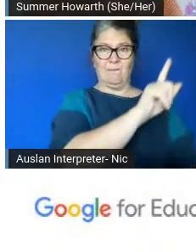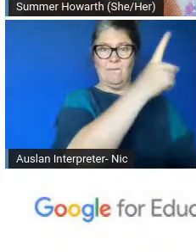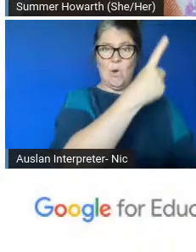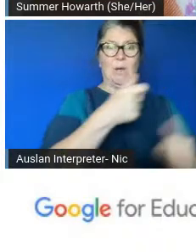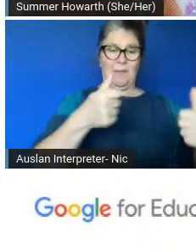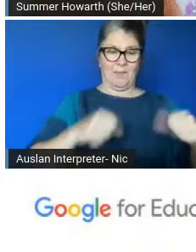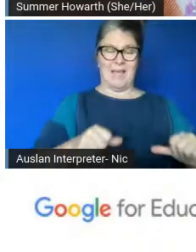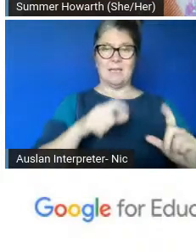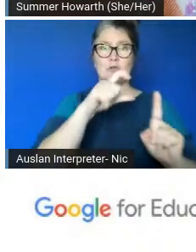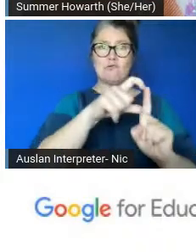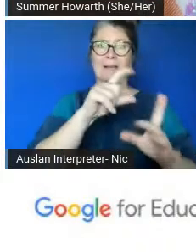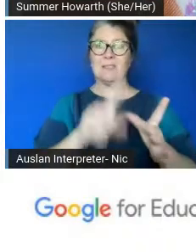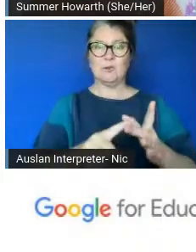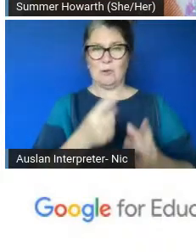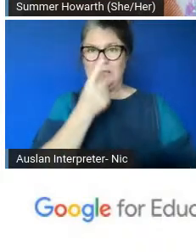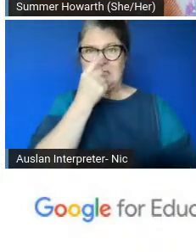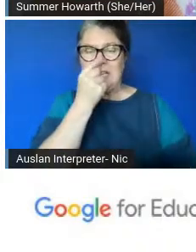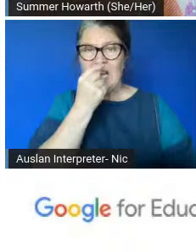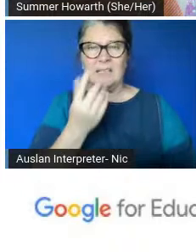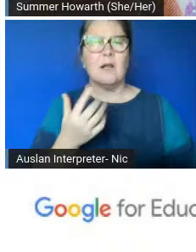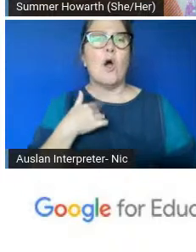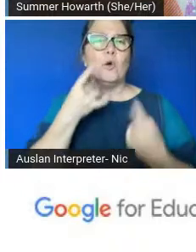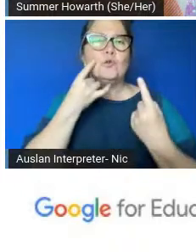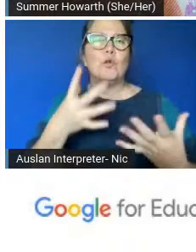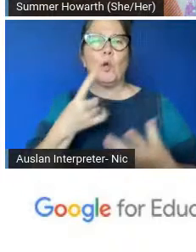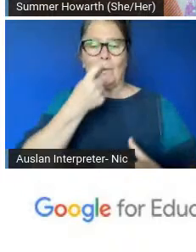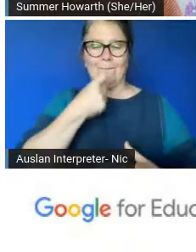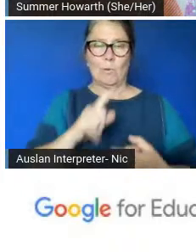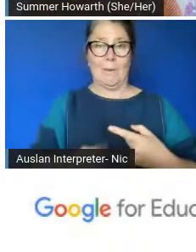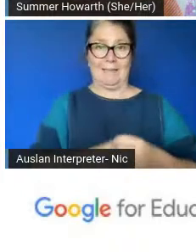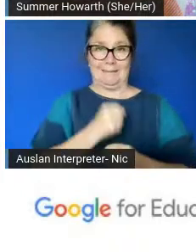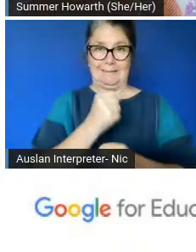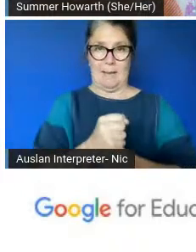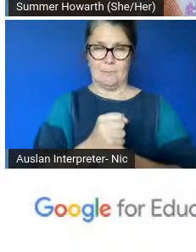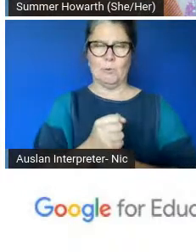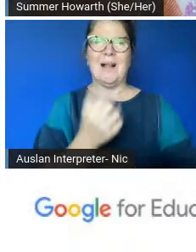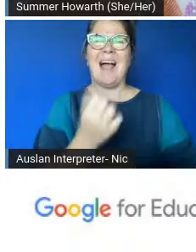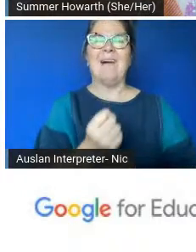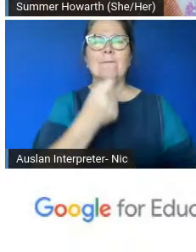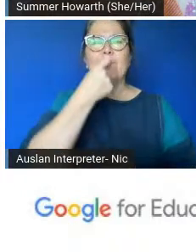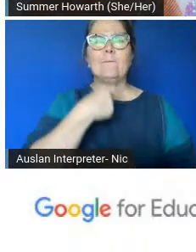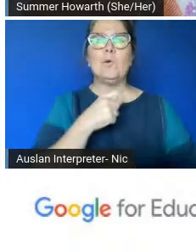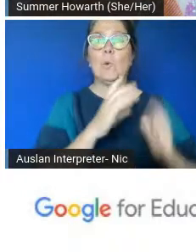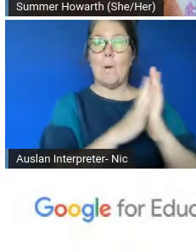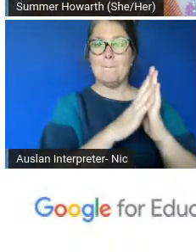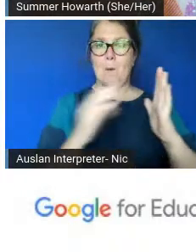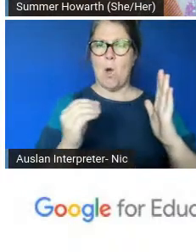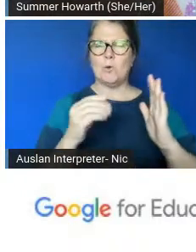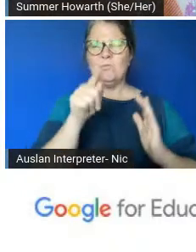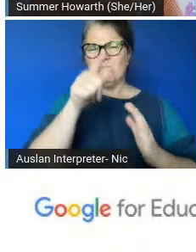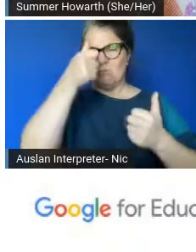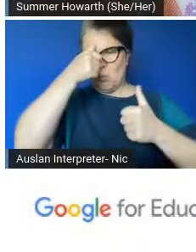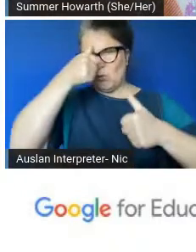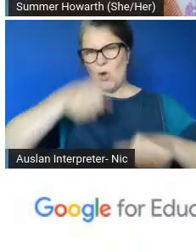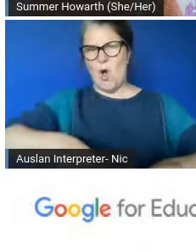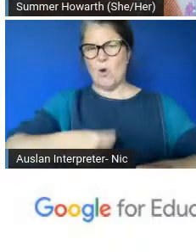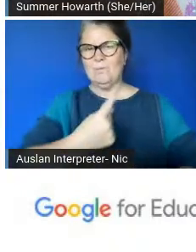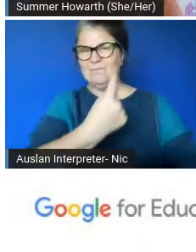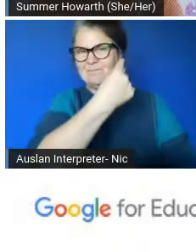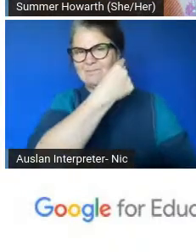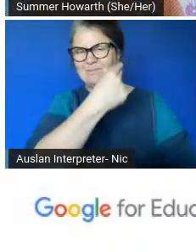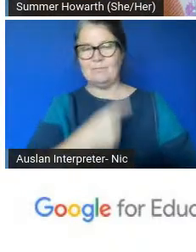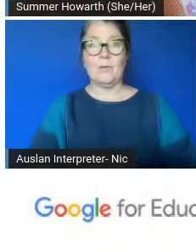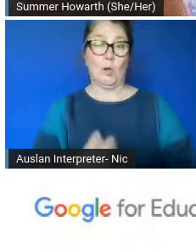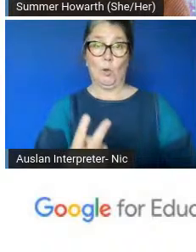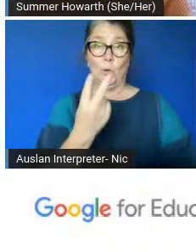So I'm going to share just a couple of models. And this one you'll be familiar with because it's pretty. And obviously, we're going to